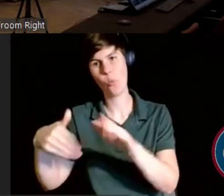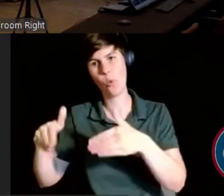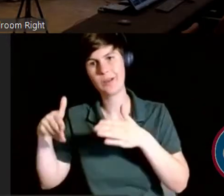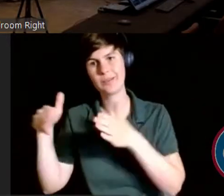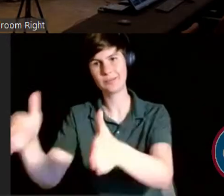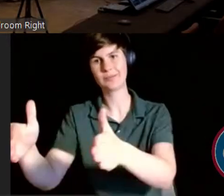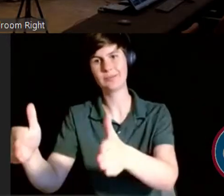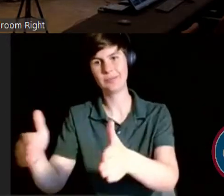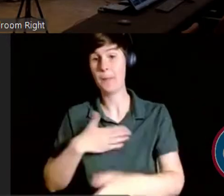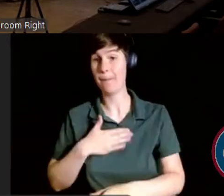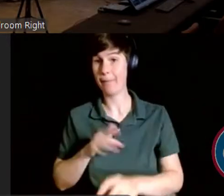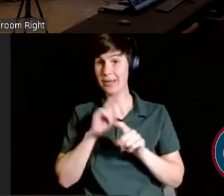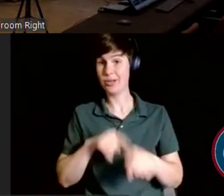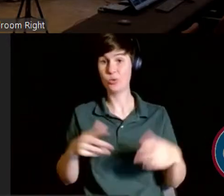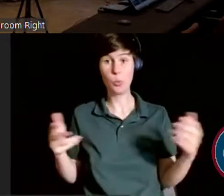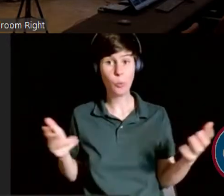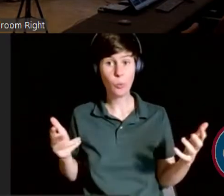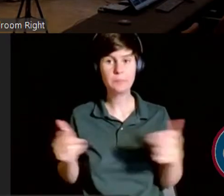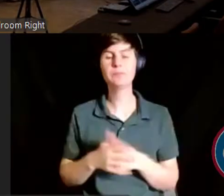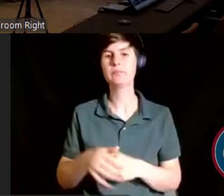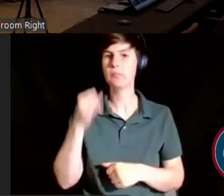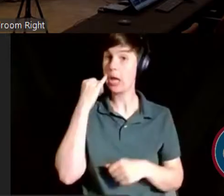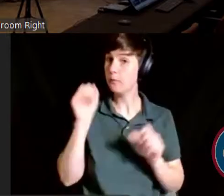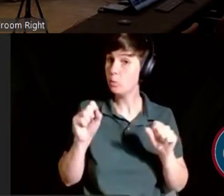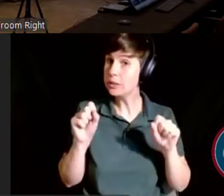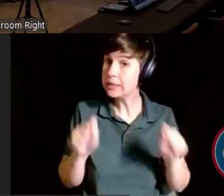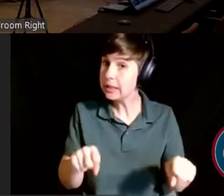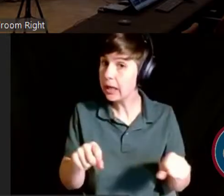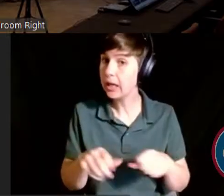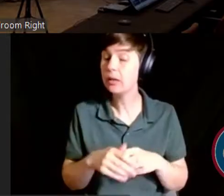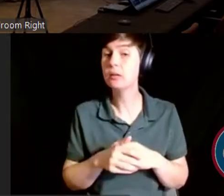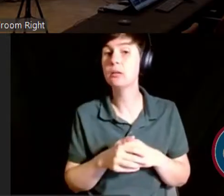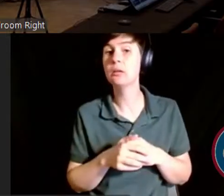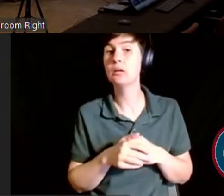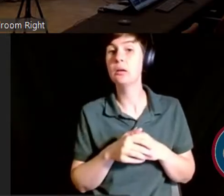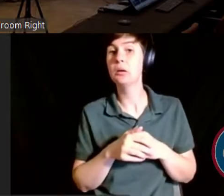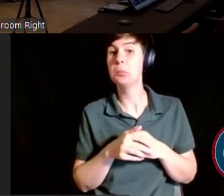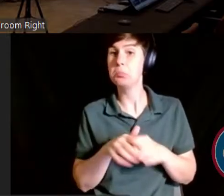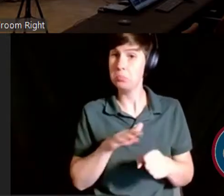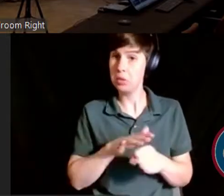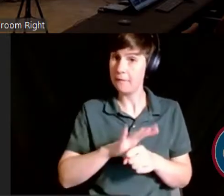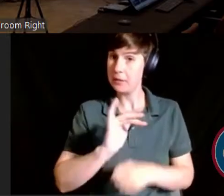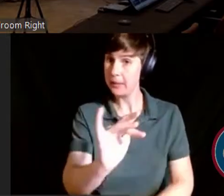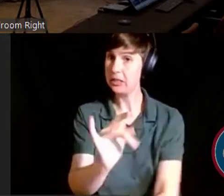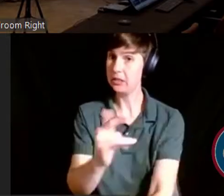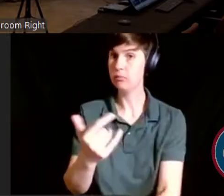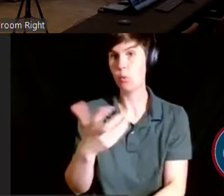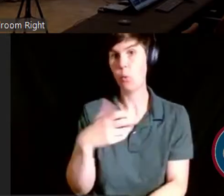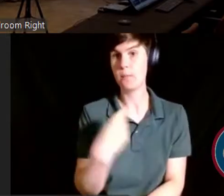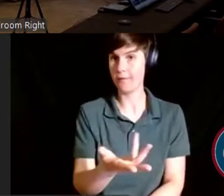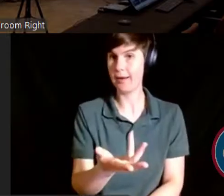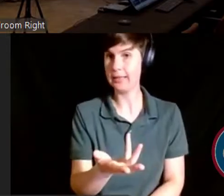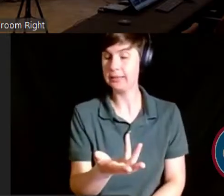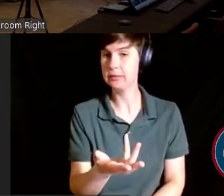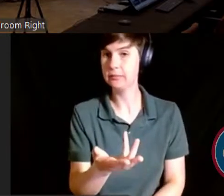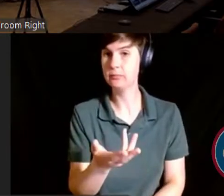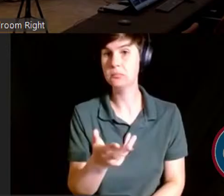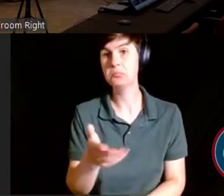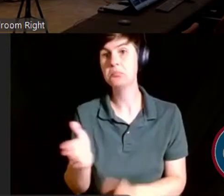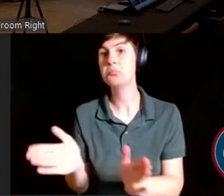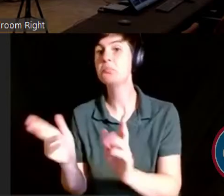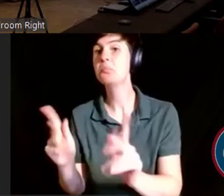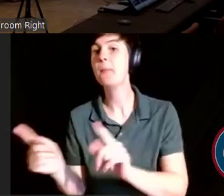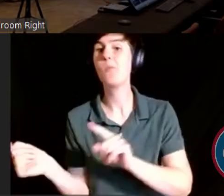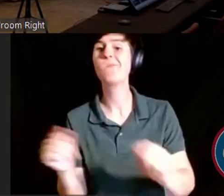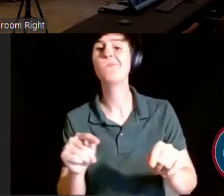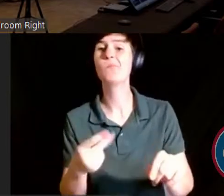is providing, if we have the space and the ability to provide a separated space, we like to, because then it encourages people to bike to use that space